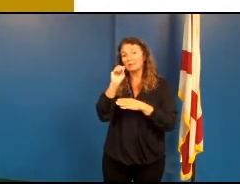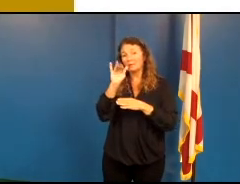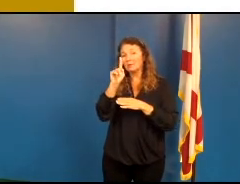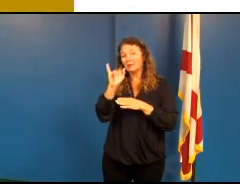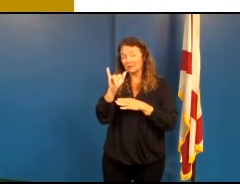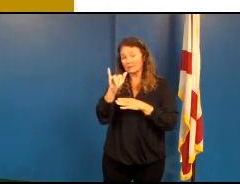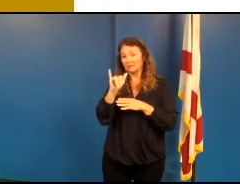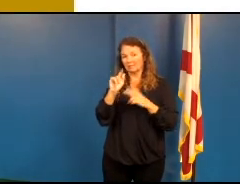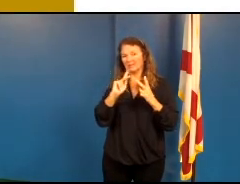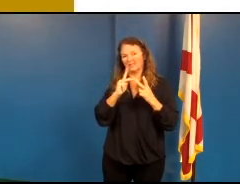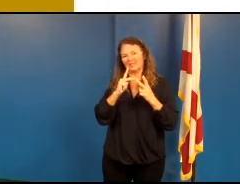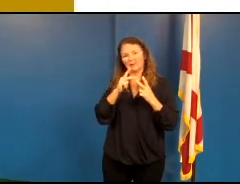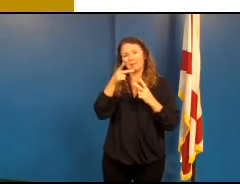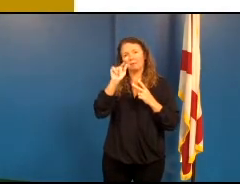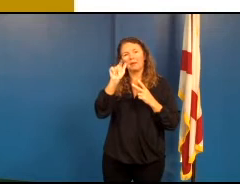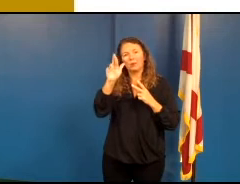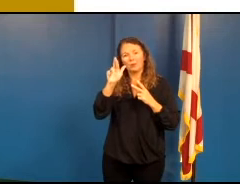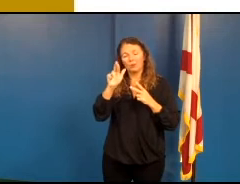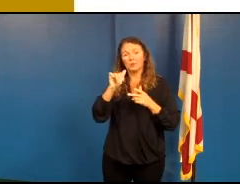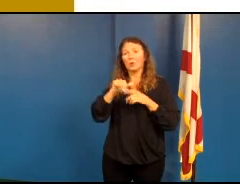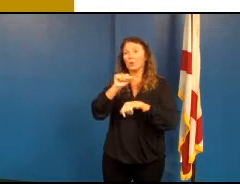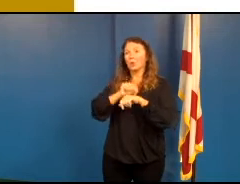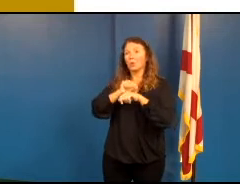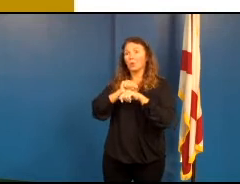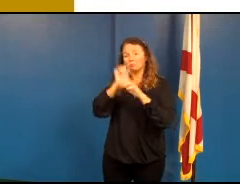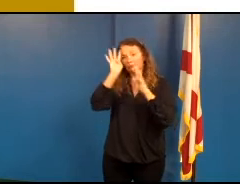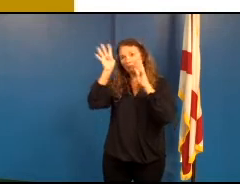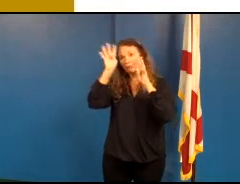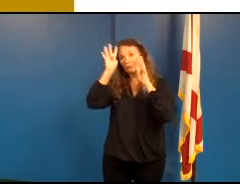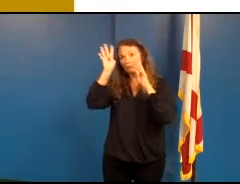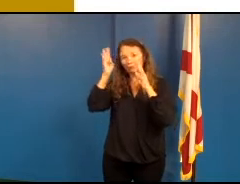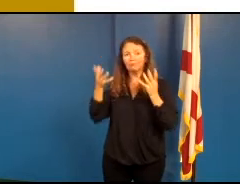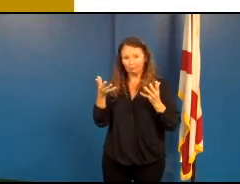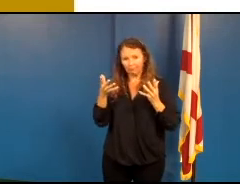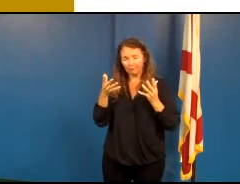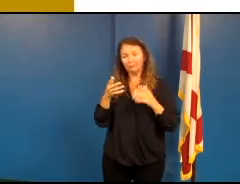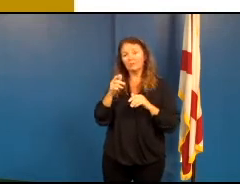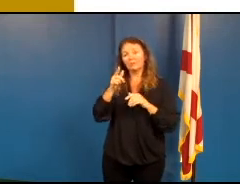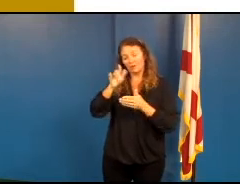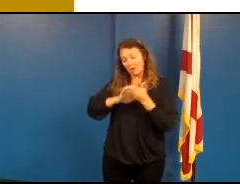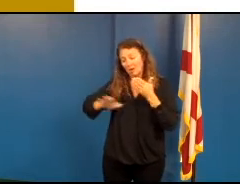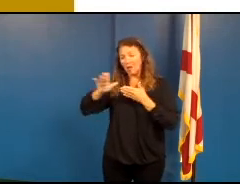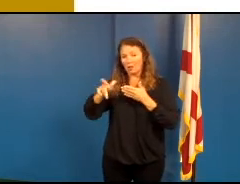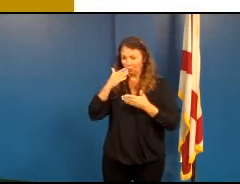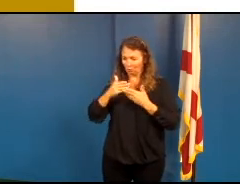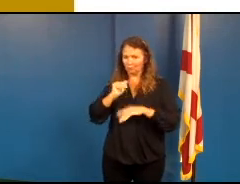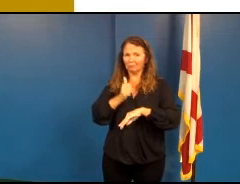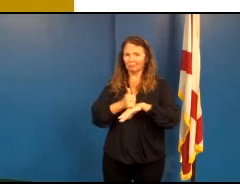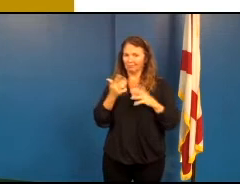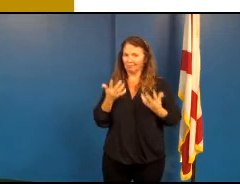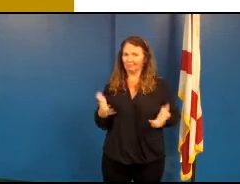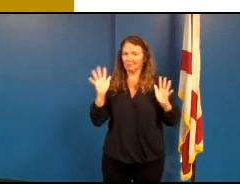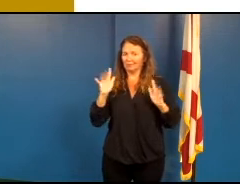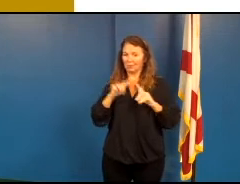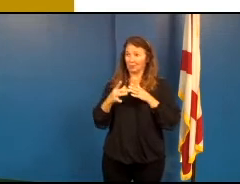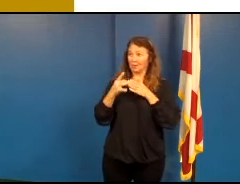economic mobility, workforce and innovation, the college is well positioned to be